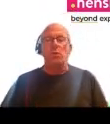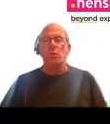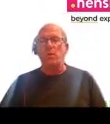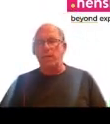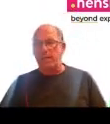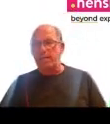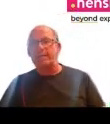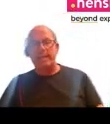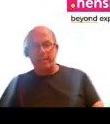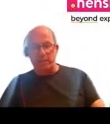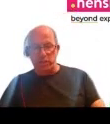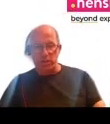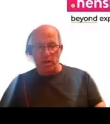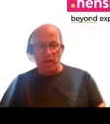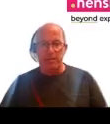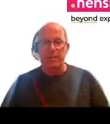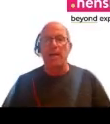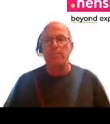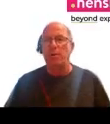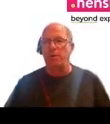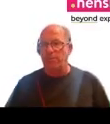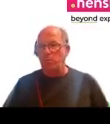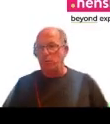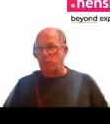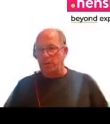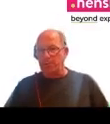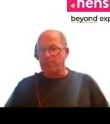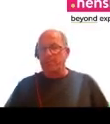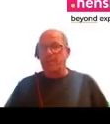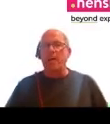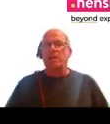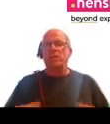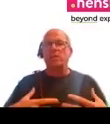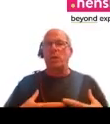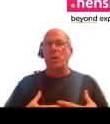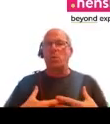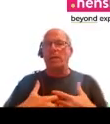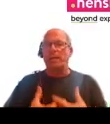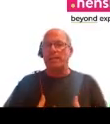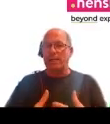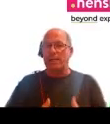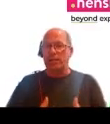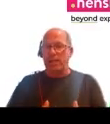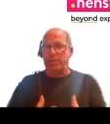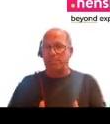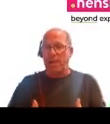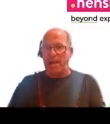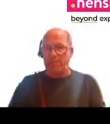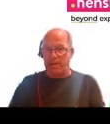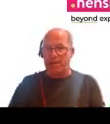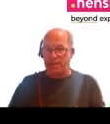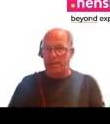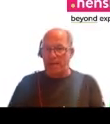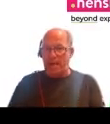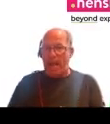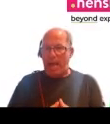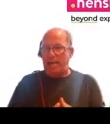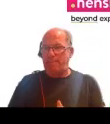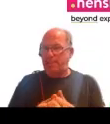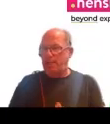what the standard tap on a phone would do. So when I say it changes